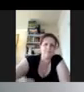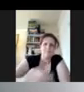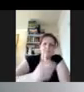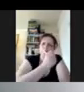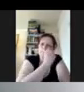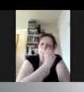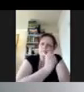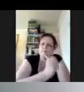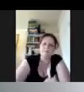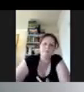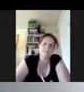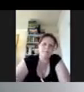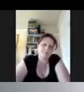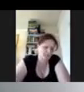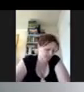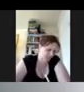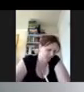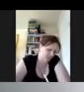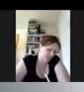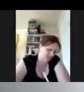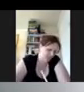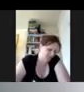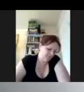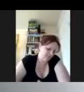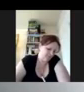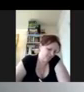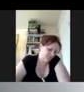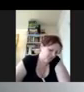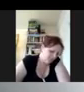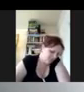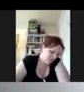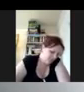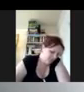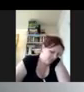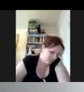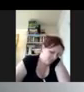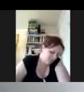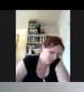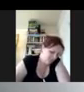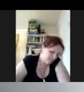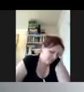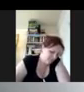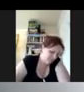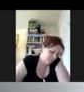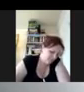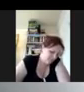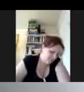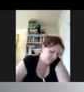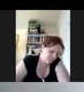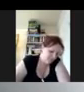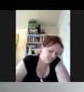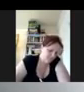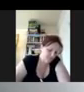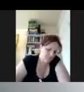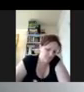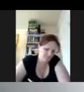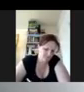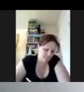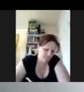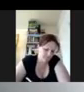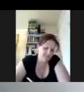like to before you get there. Some nice other options that you've got are the potential to unmute videos and